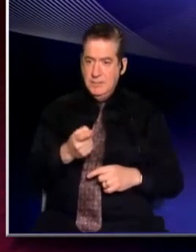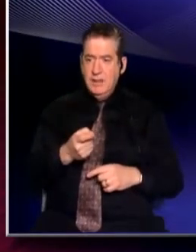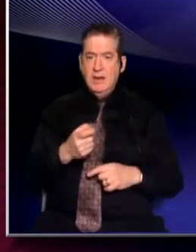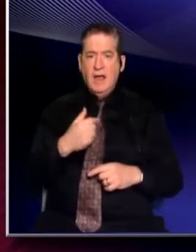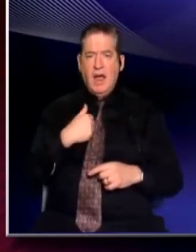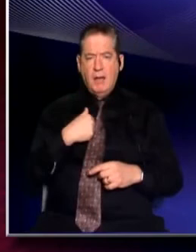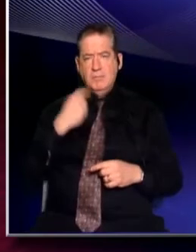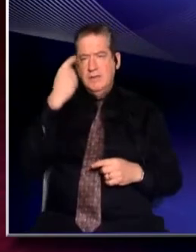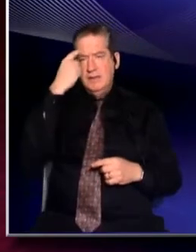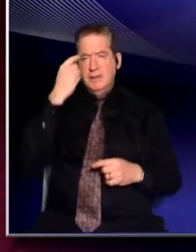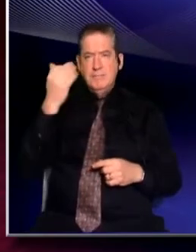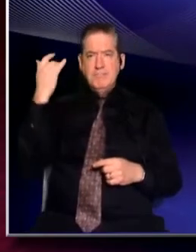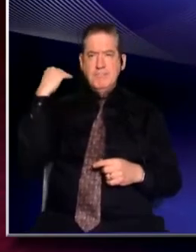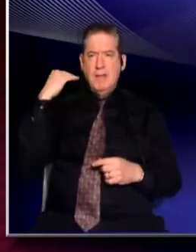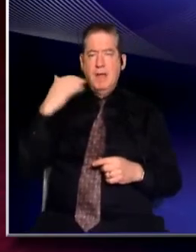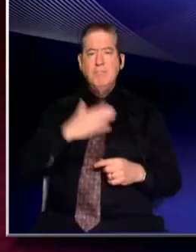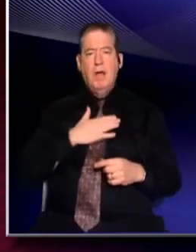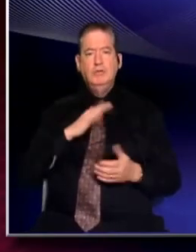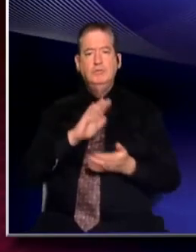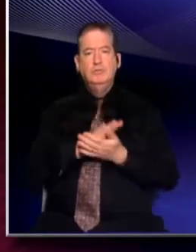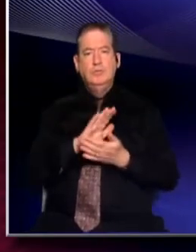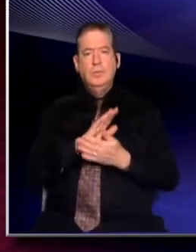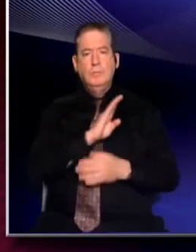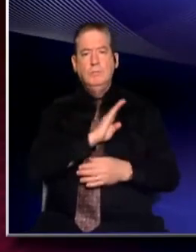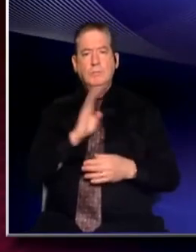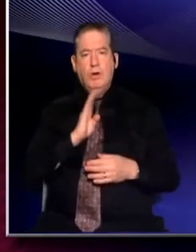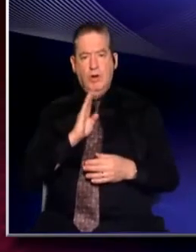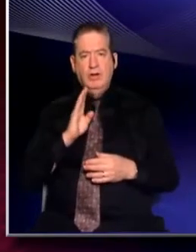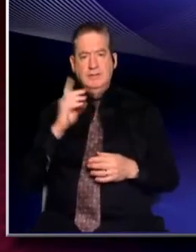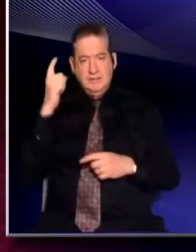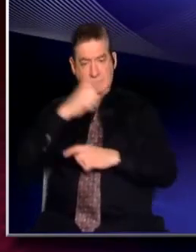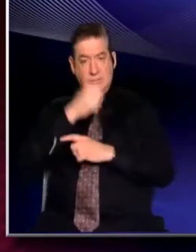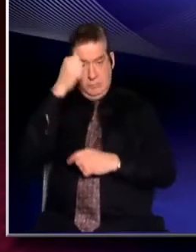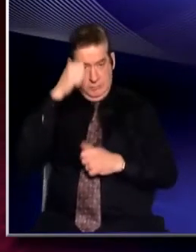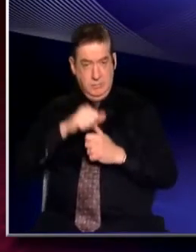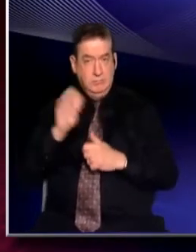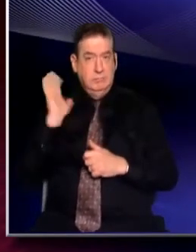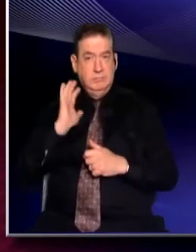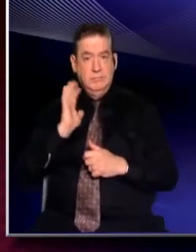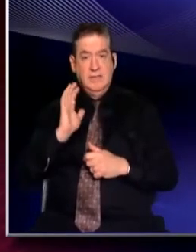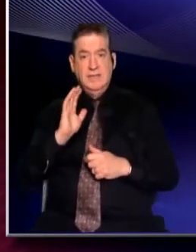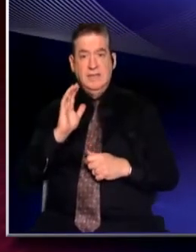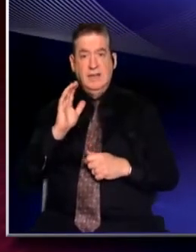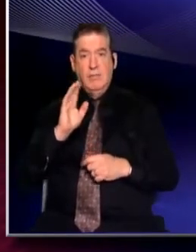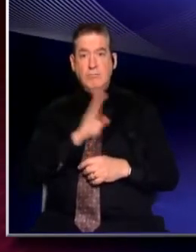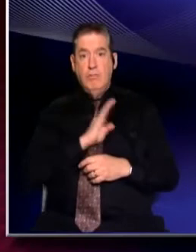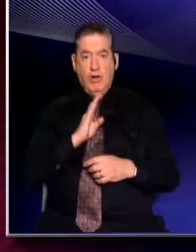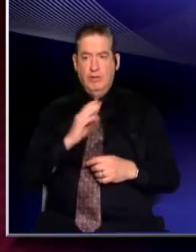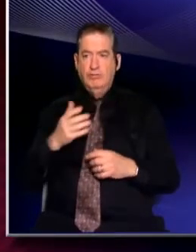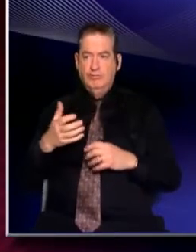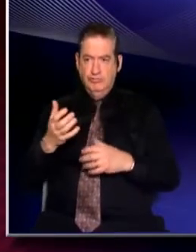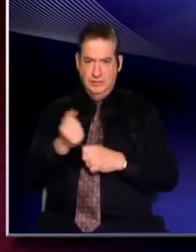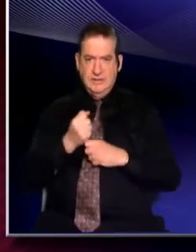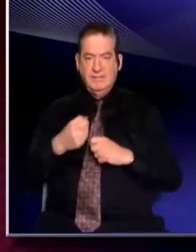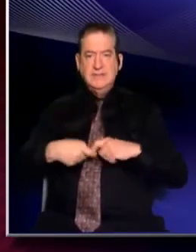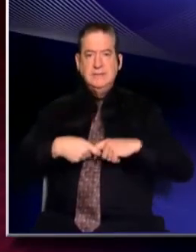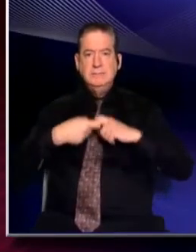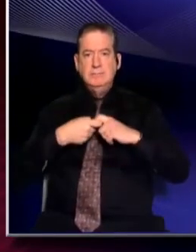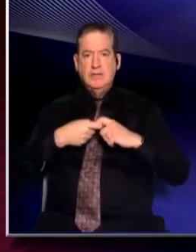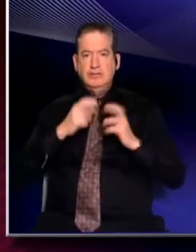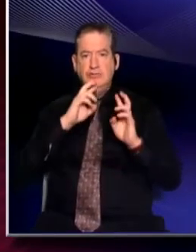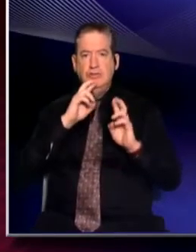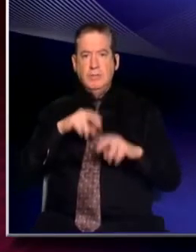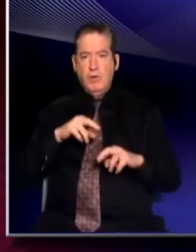I'm thinking back to my school board dates. I know we as a board used to receive suspension reports. I don't recall if that